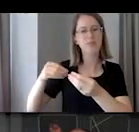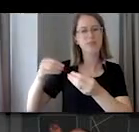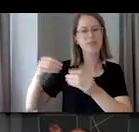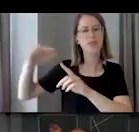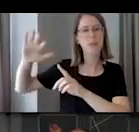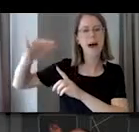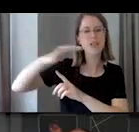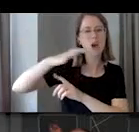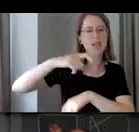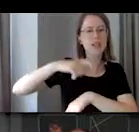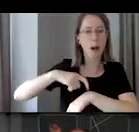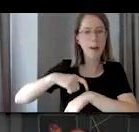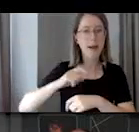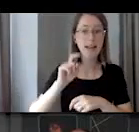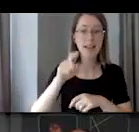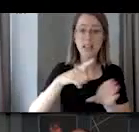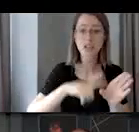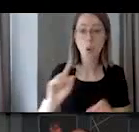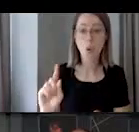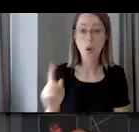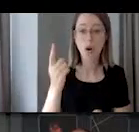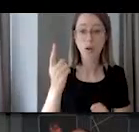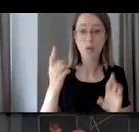in Auckland, we hope.